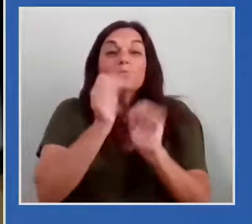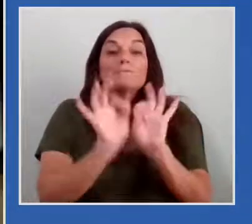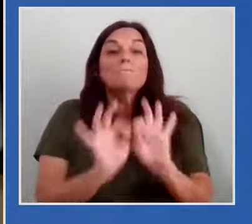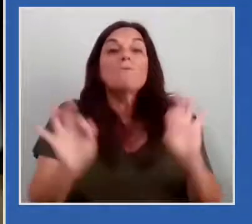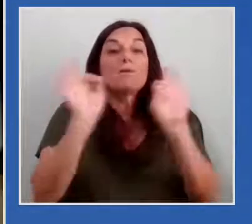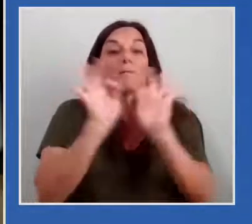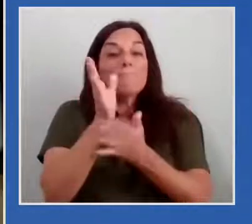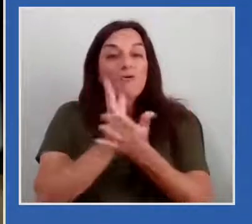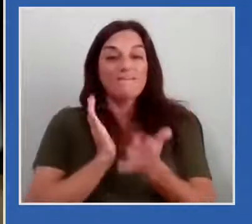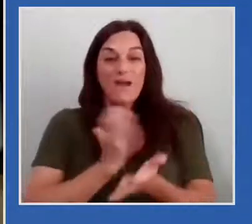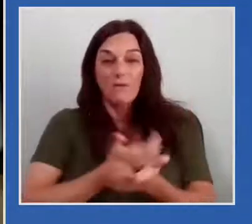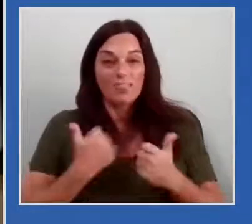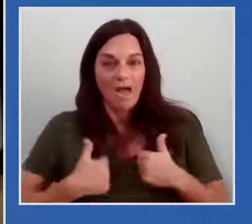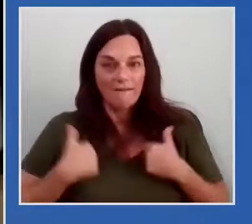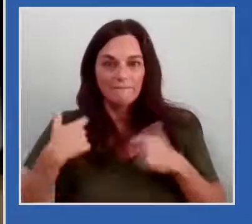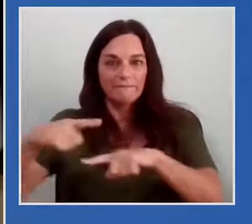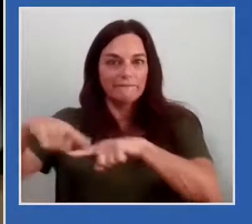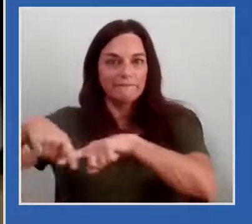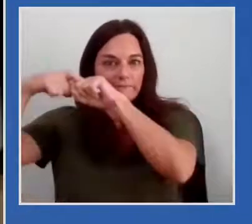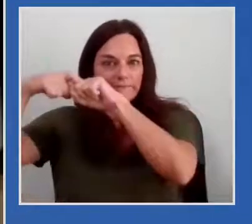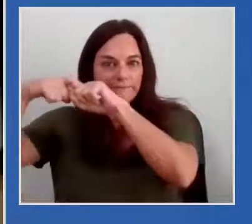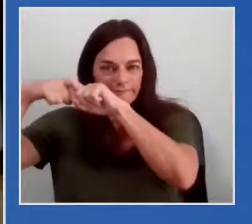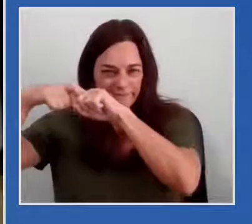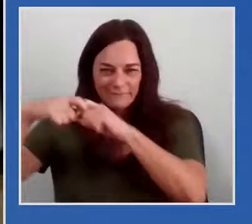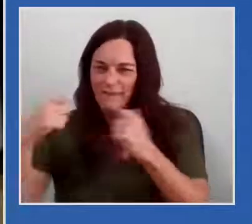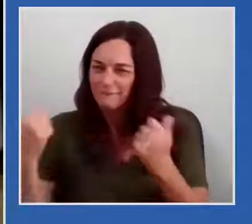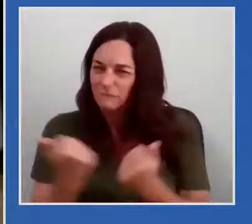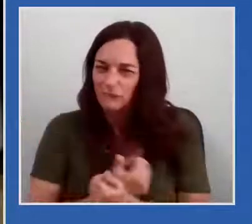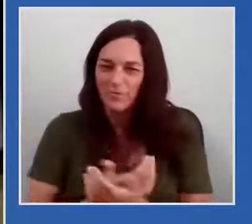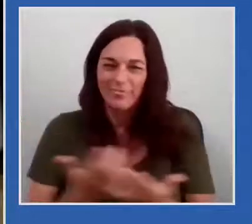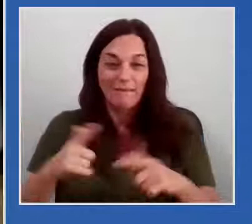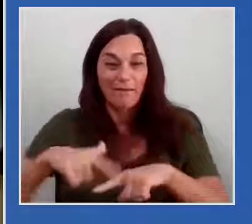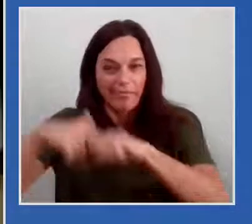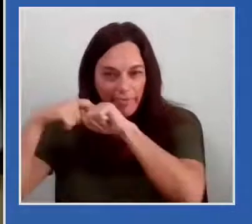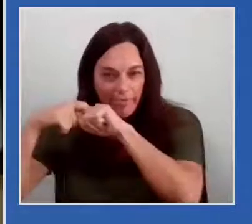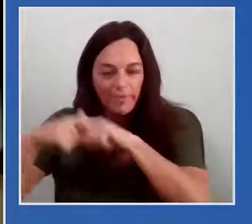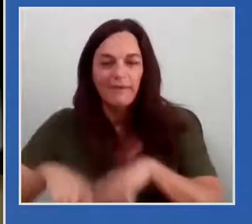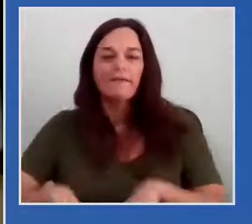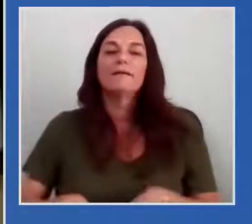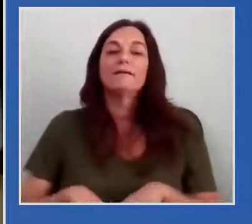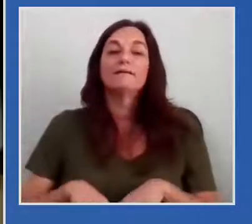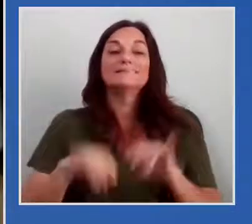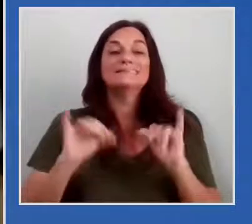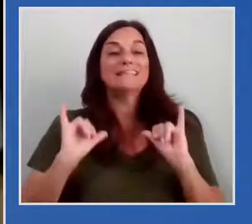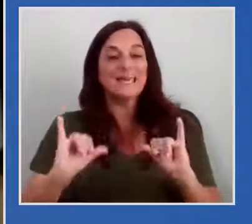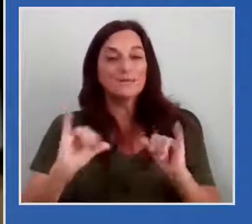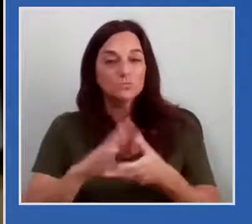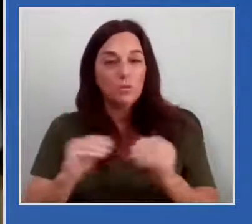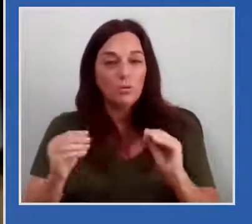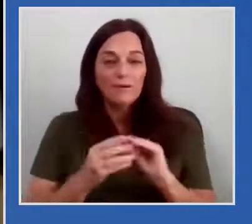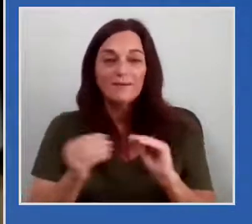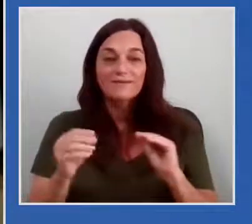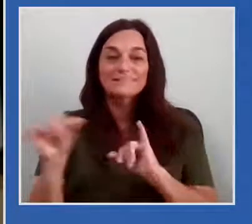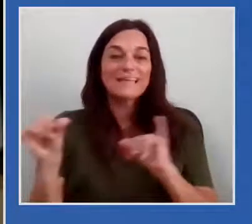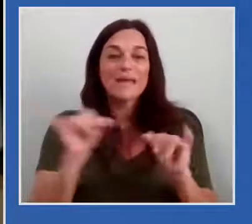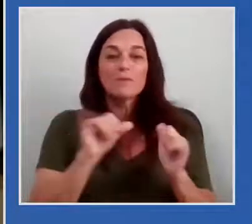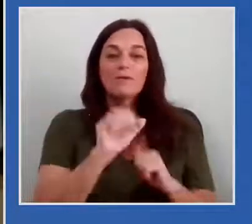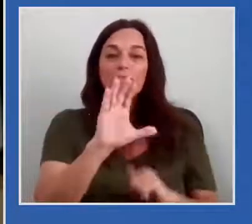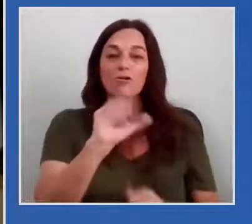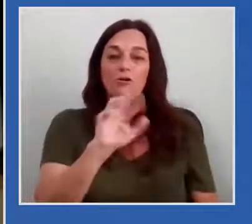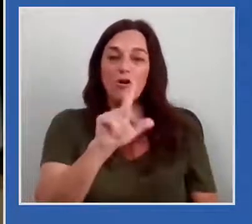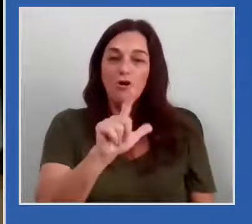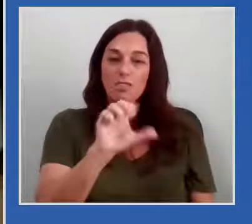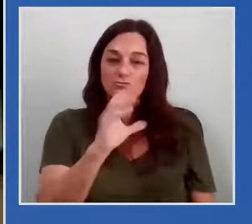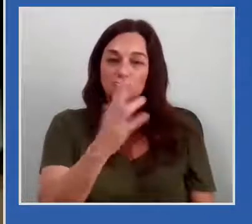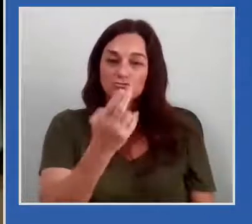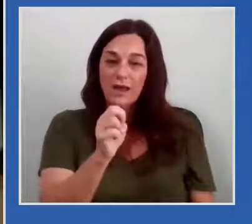hold. And the same story being lived by people like Carl Schechter, who many